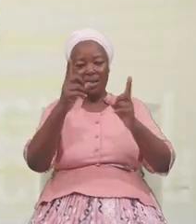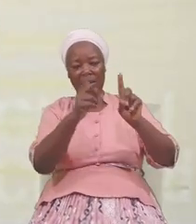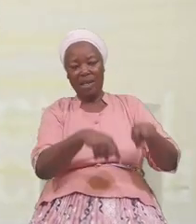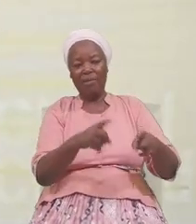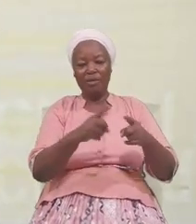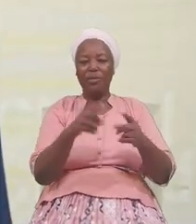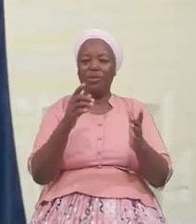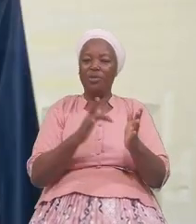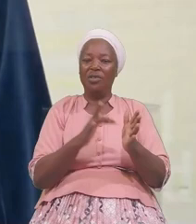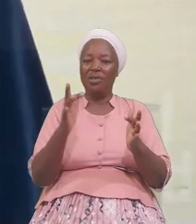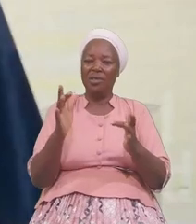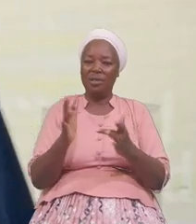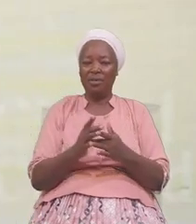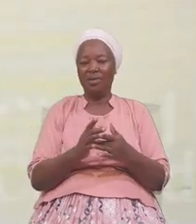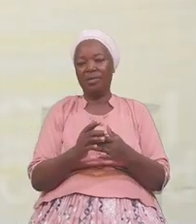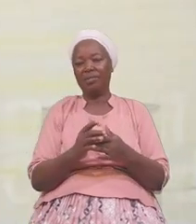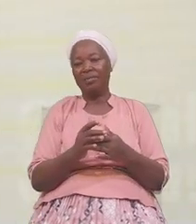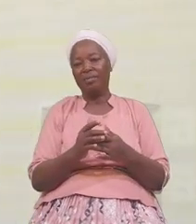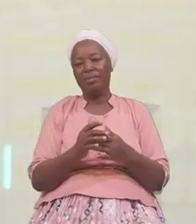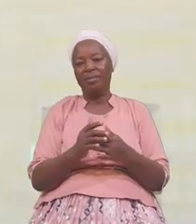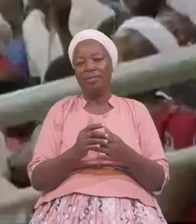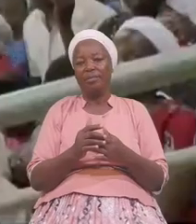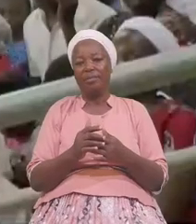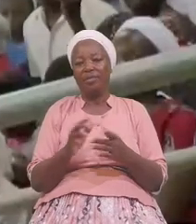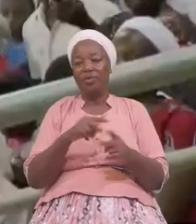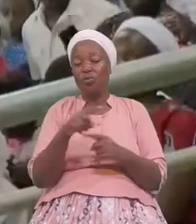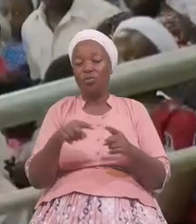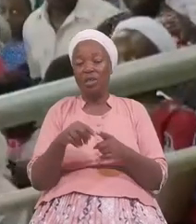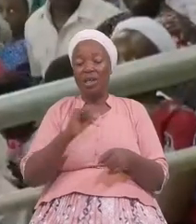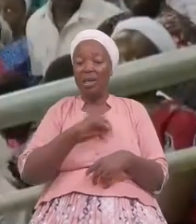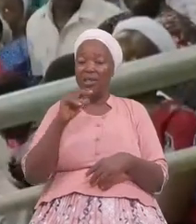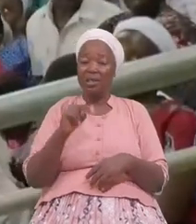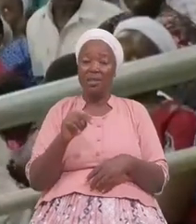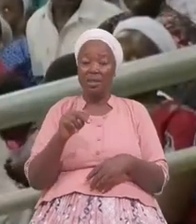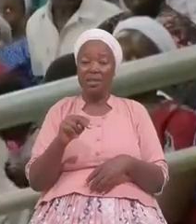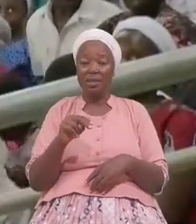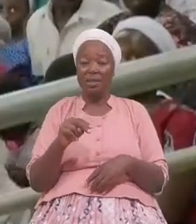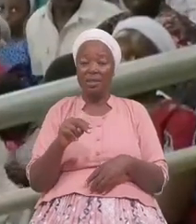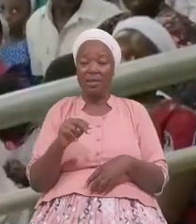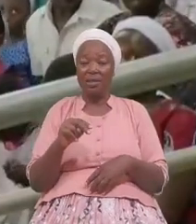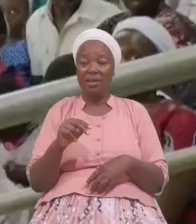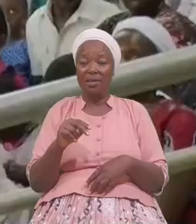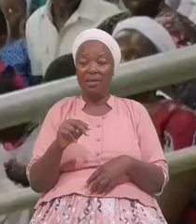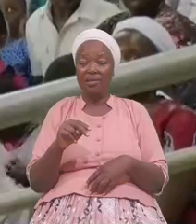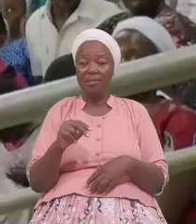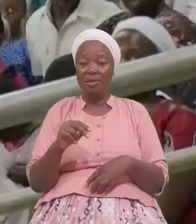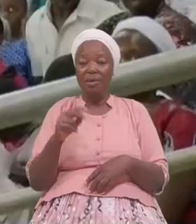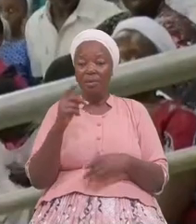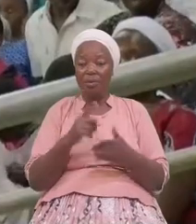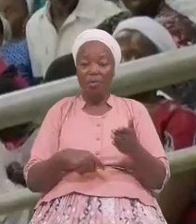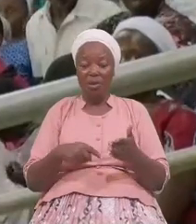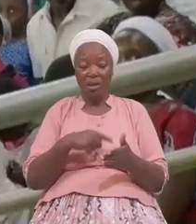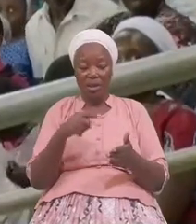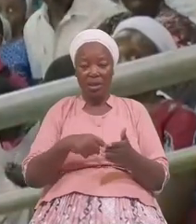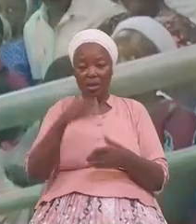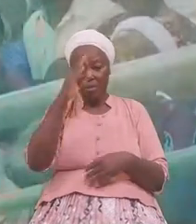to Jesus. When I meet wise men, I doff my